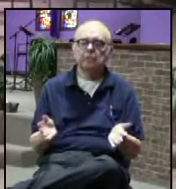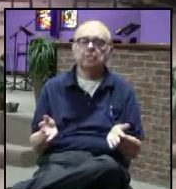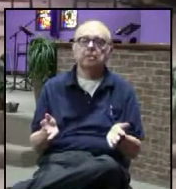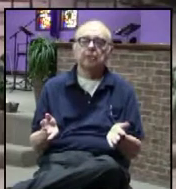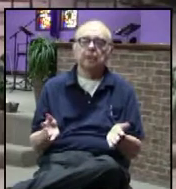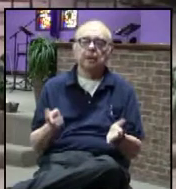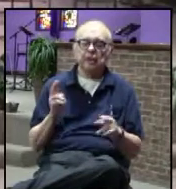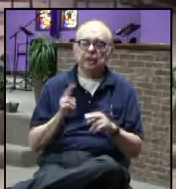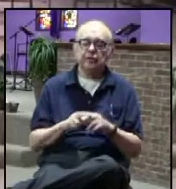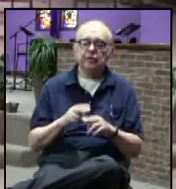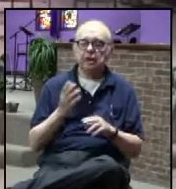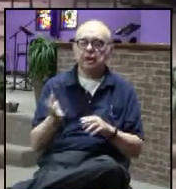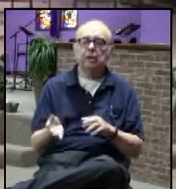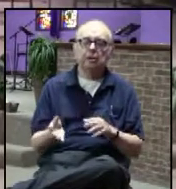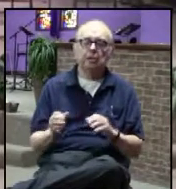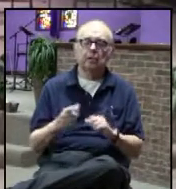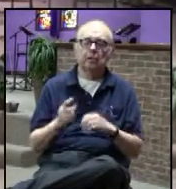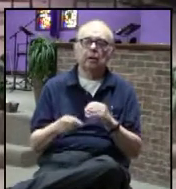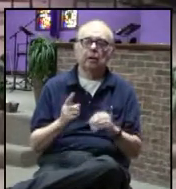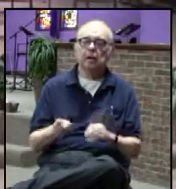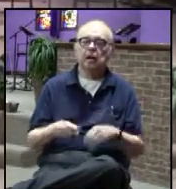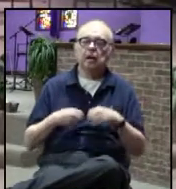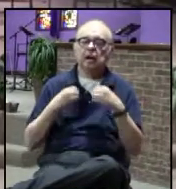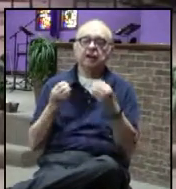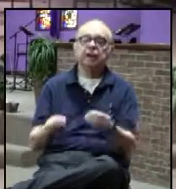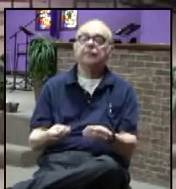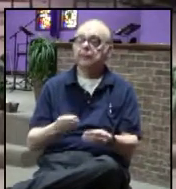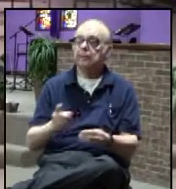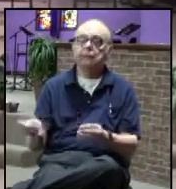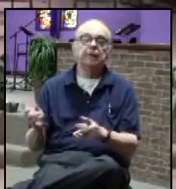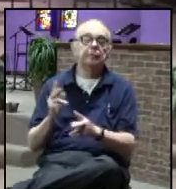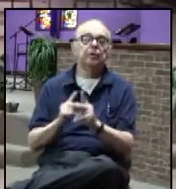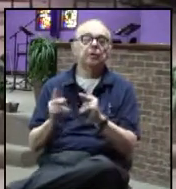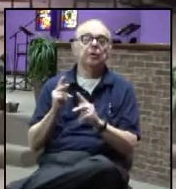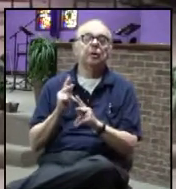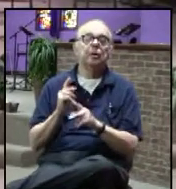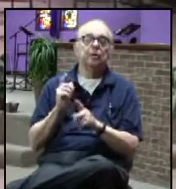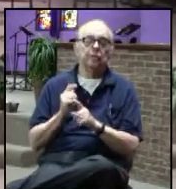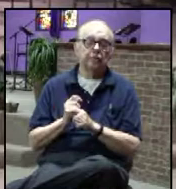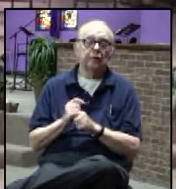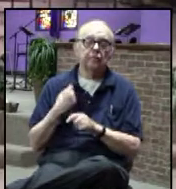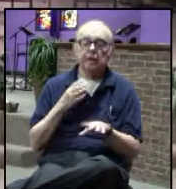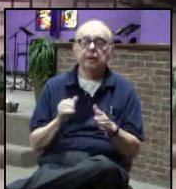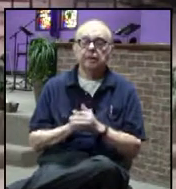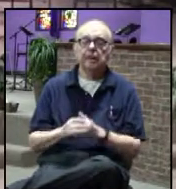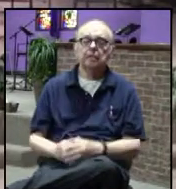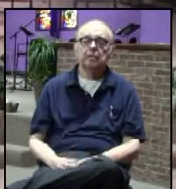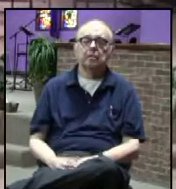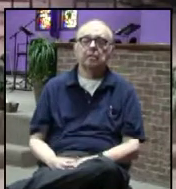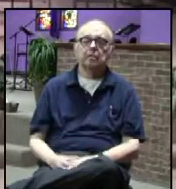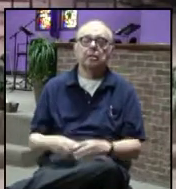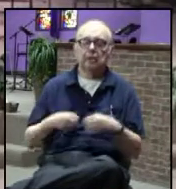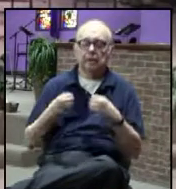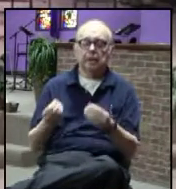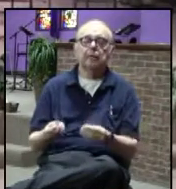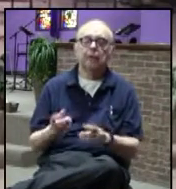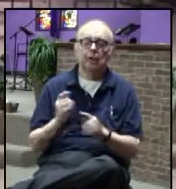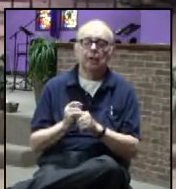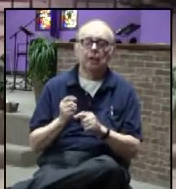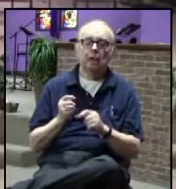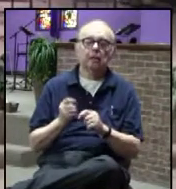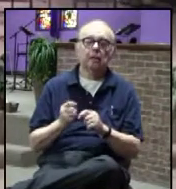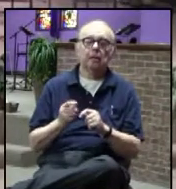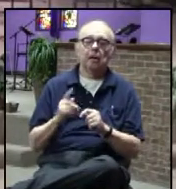anything, it's just sitting out there, so how about if we just give them the truck? So we did. We gave them the truck, the